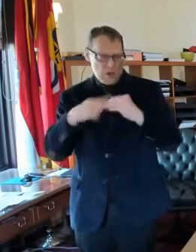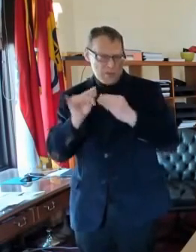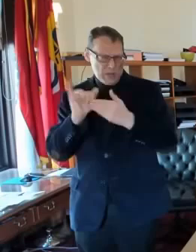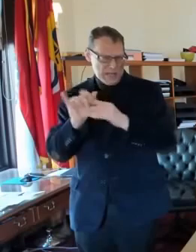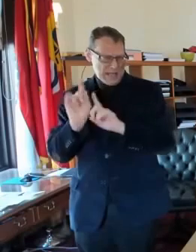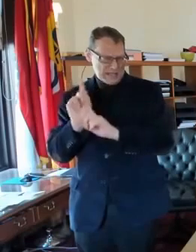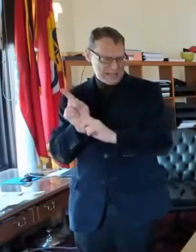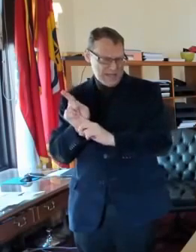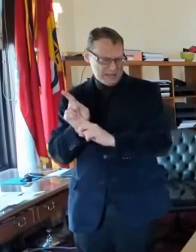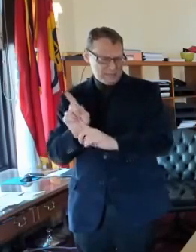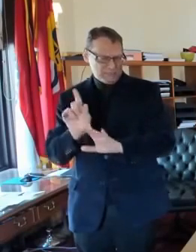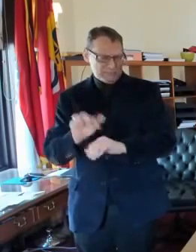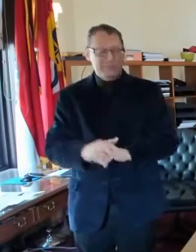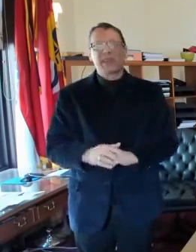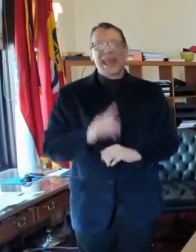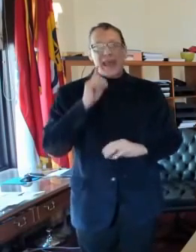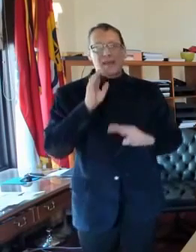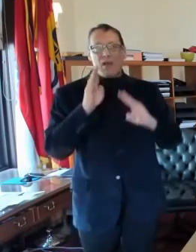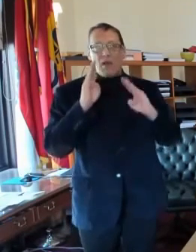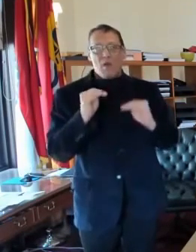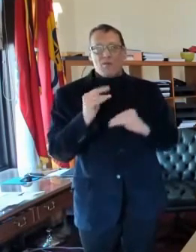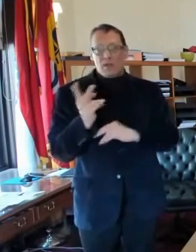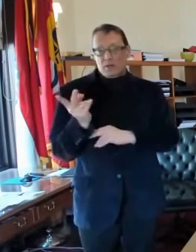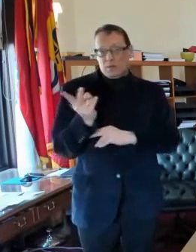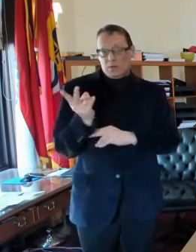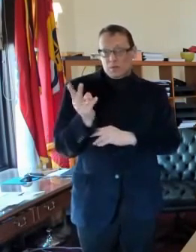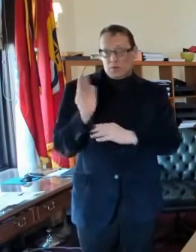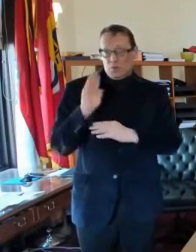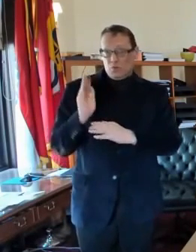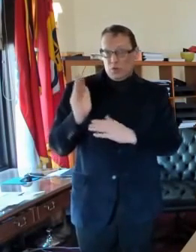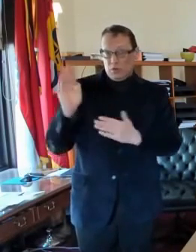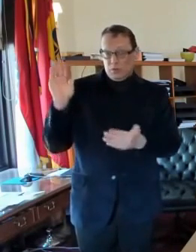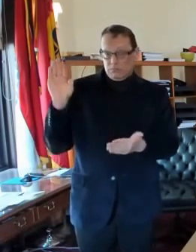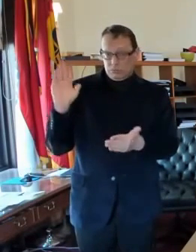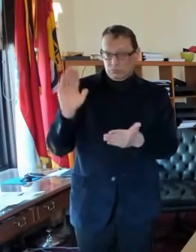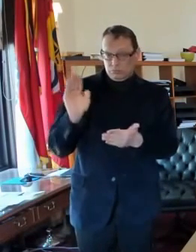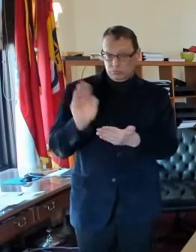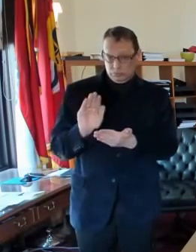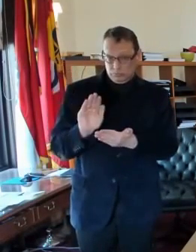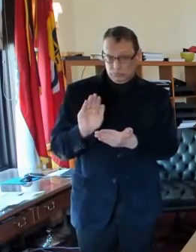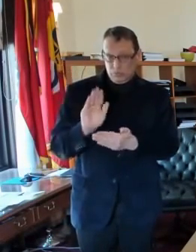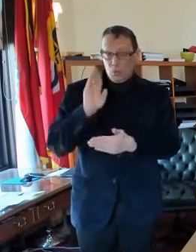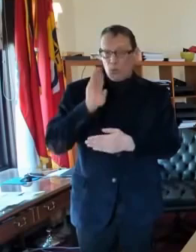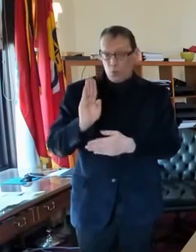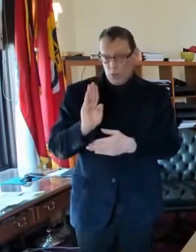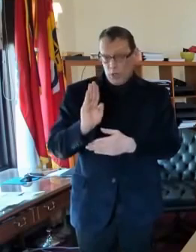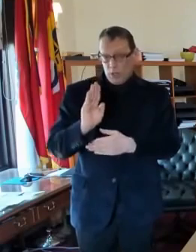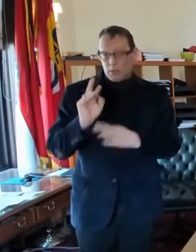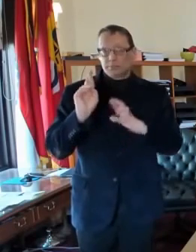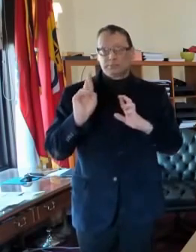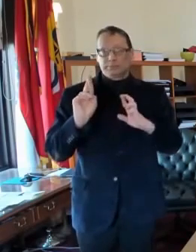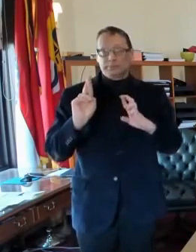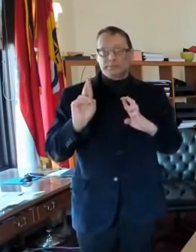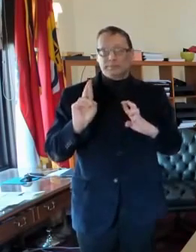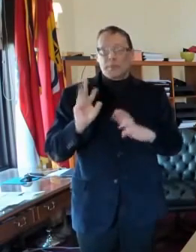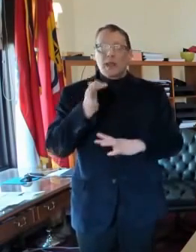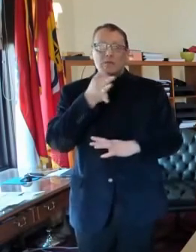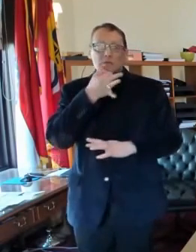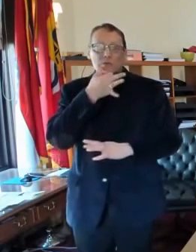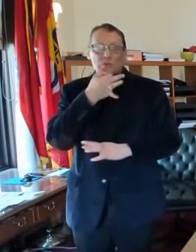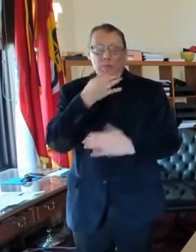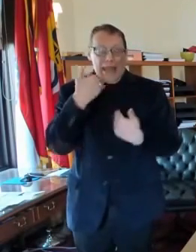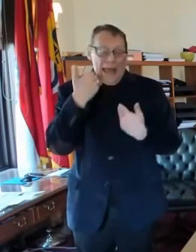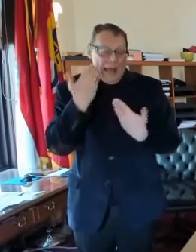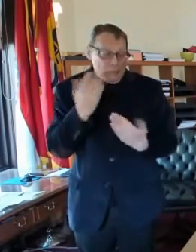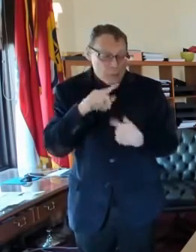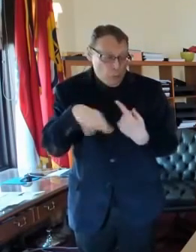just a second. Hopefully those two are going to continue to drive our numbers down, and in the not too distant future, and I don't know